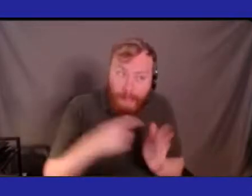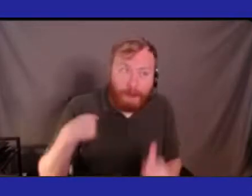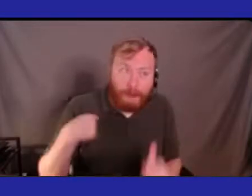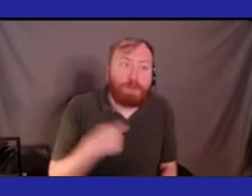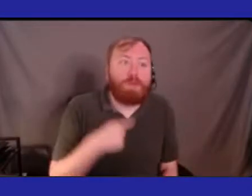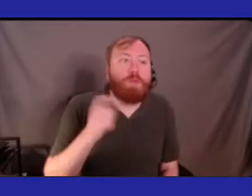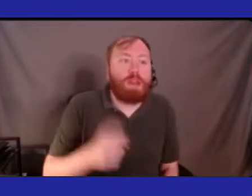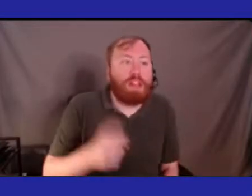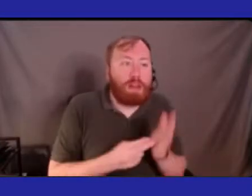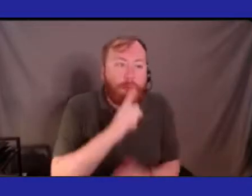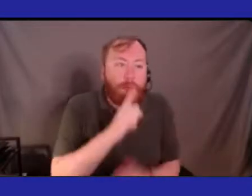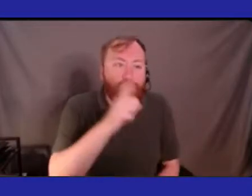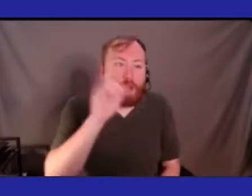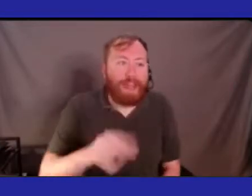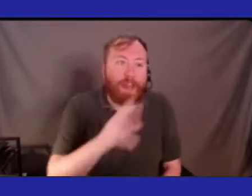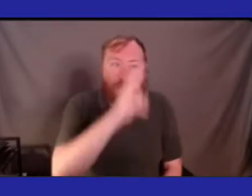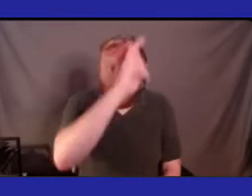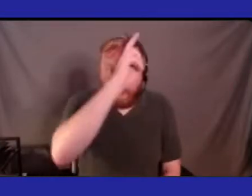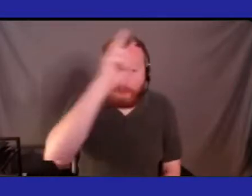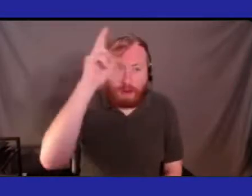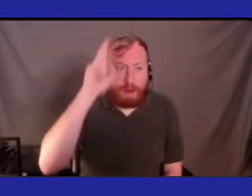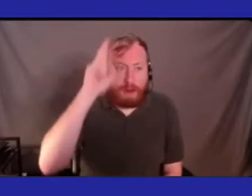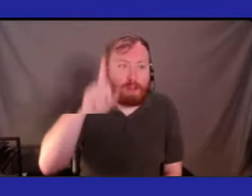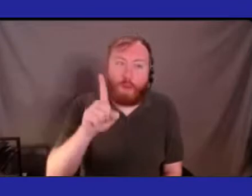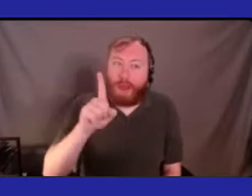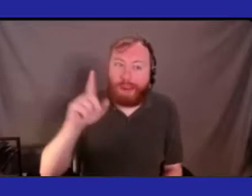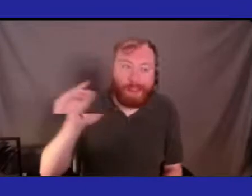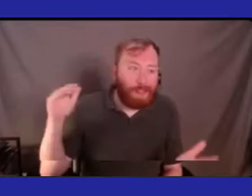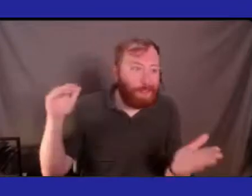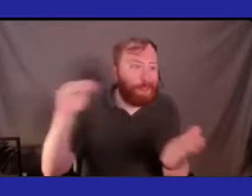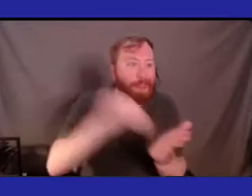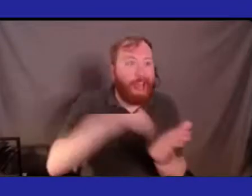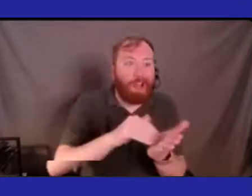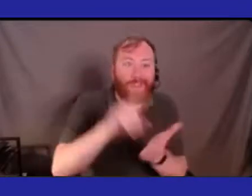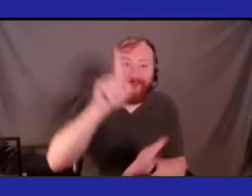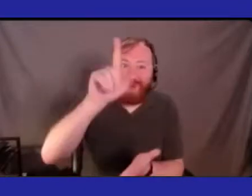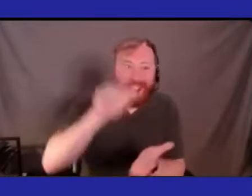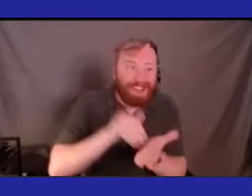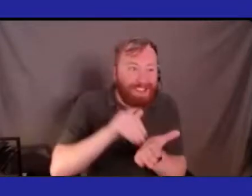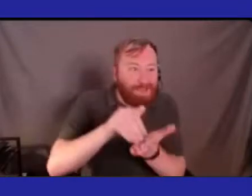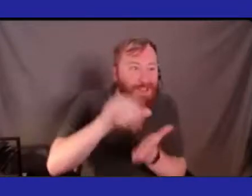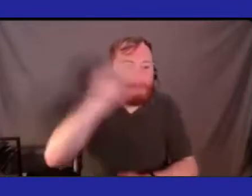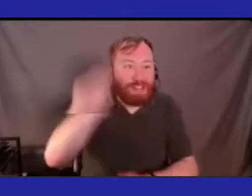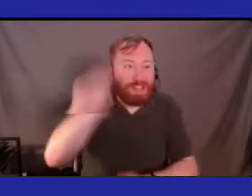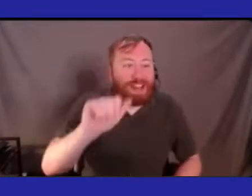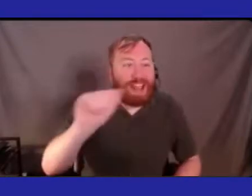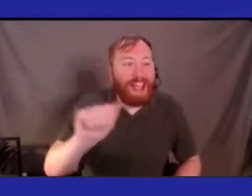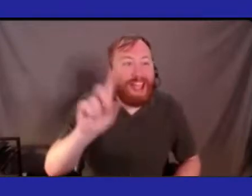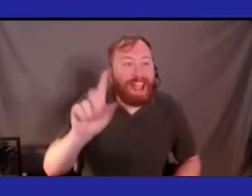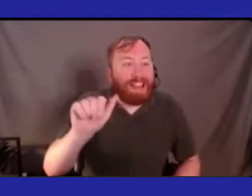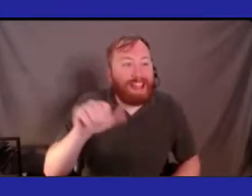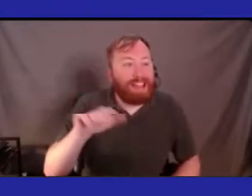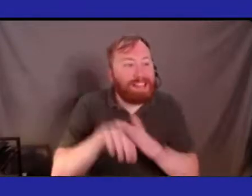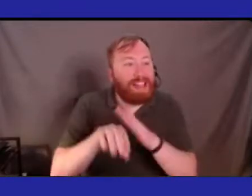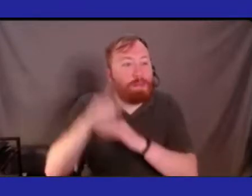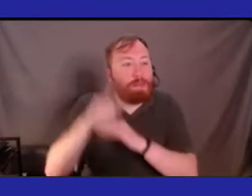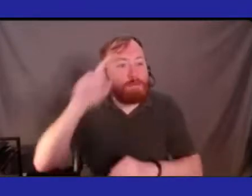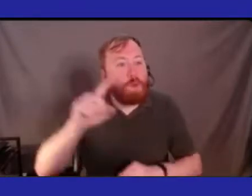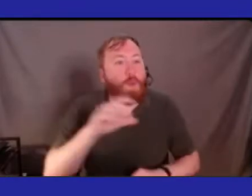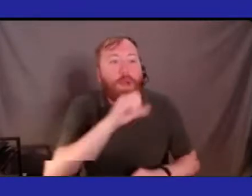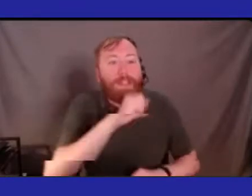make sure that that hospital is 1,000 million% ADA accessible for seniors and people